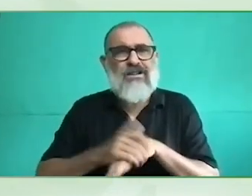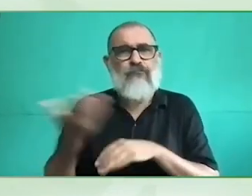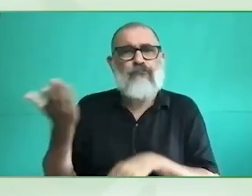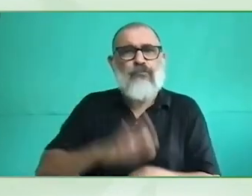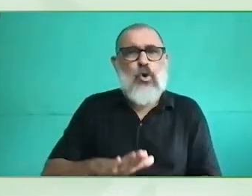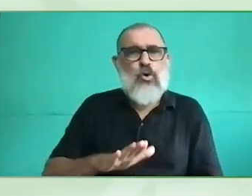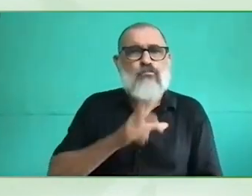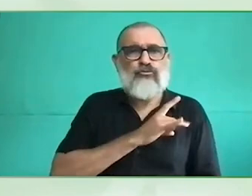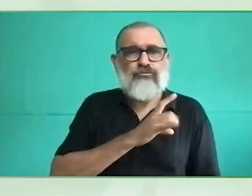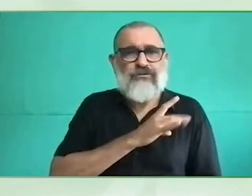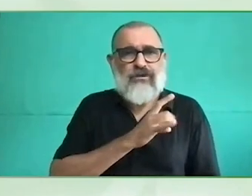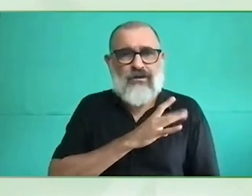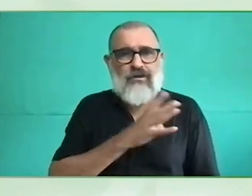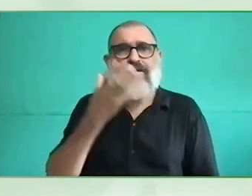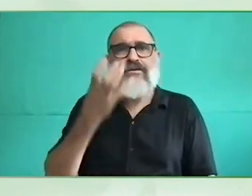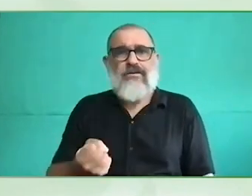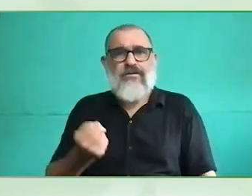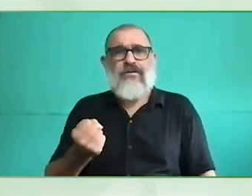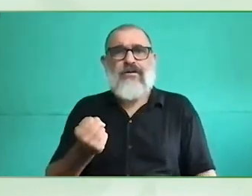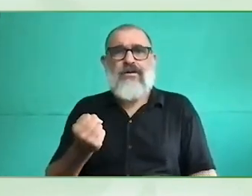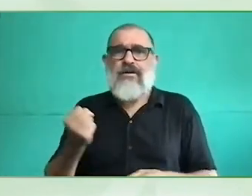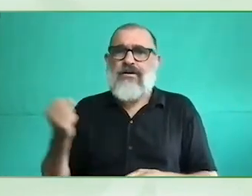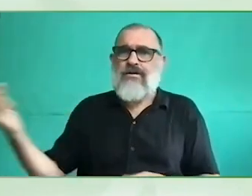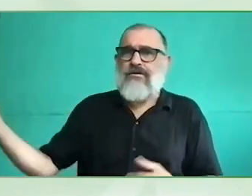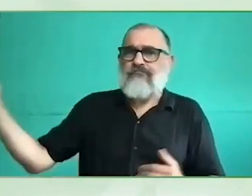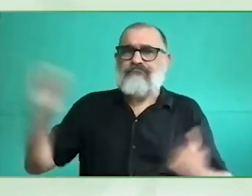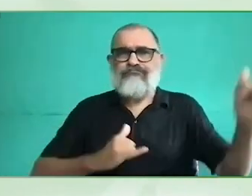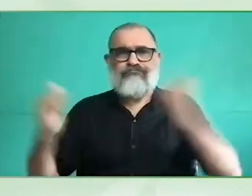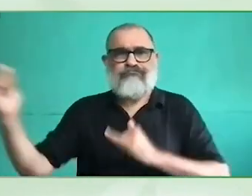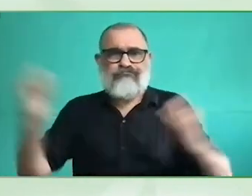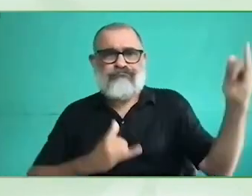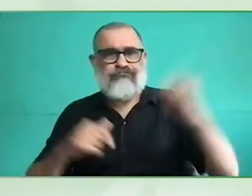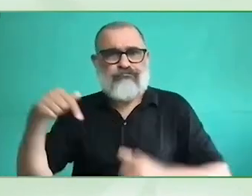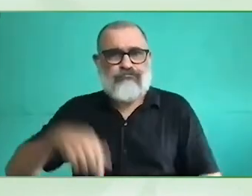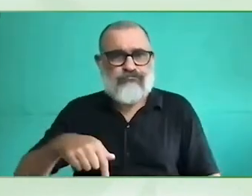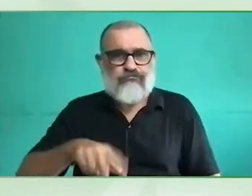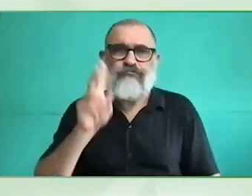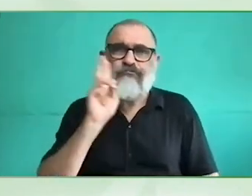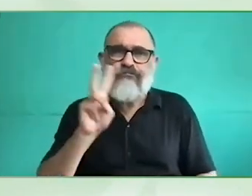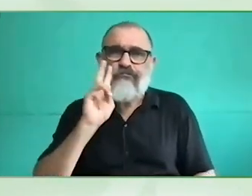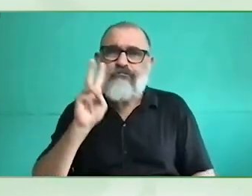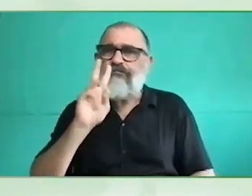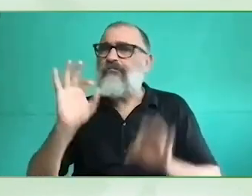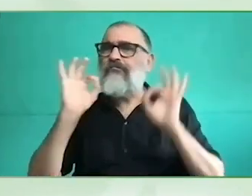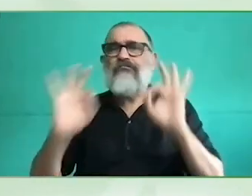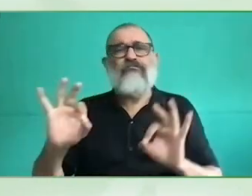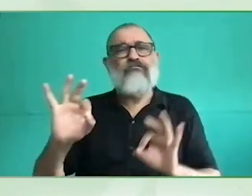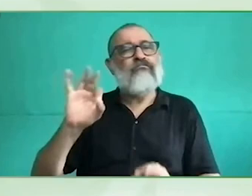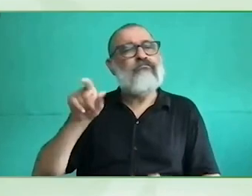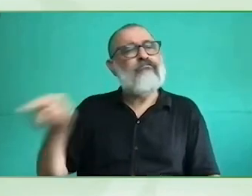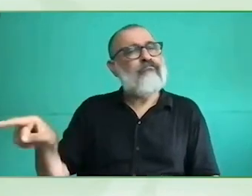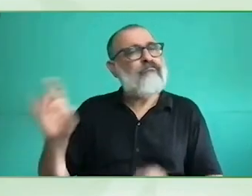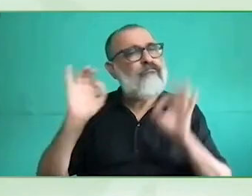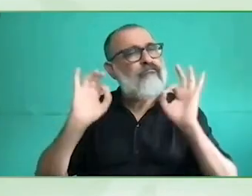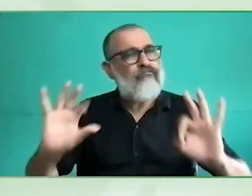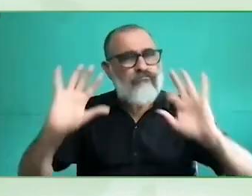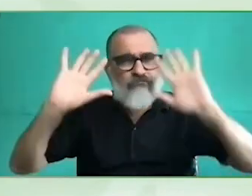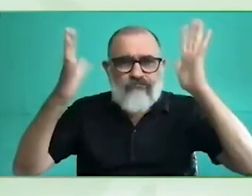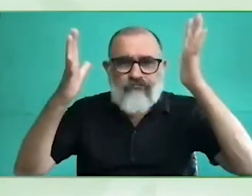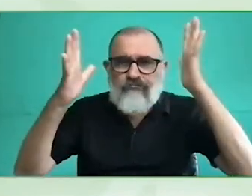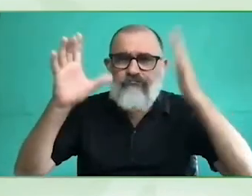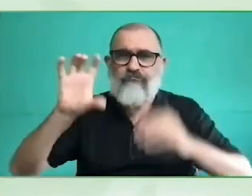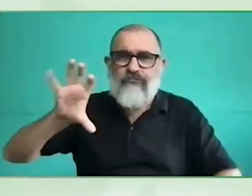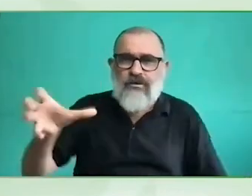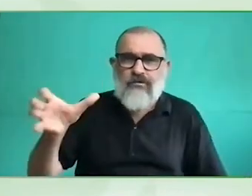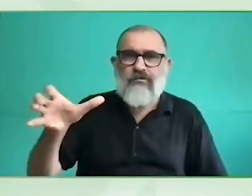trip over there and to see this wonderful country. And I have not been there in my